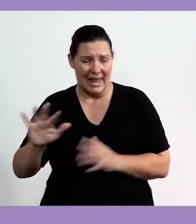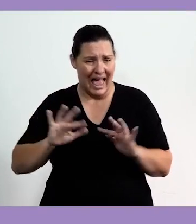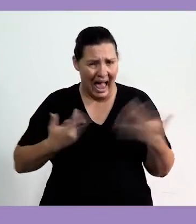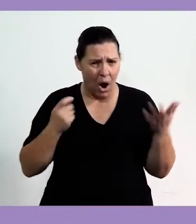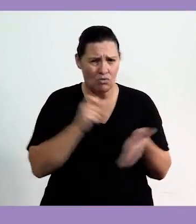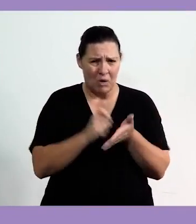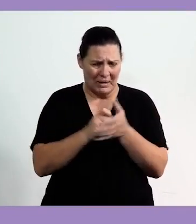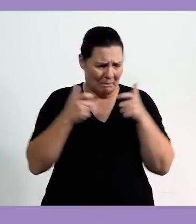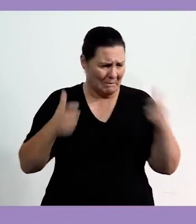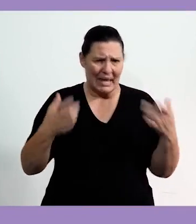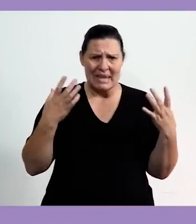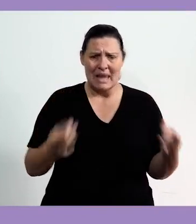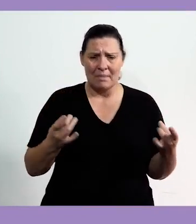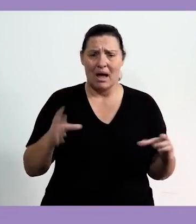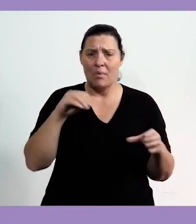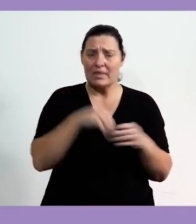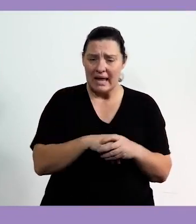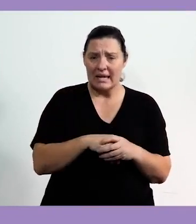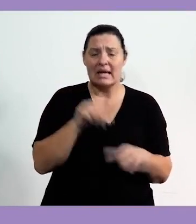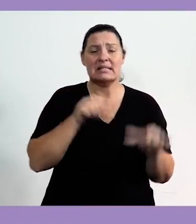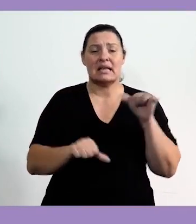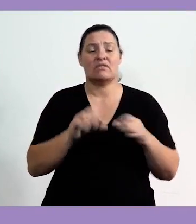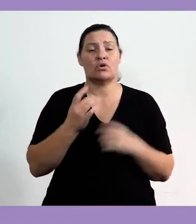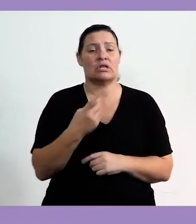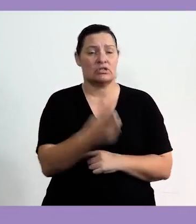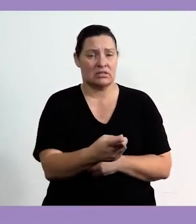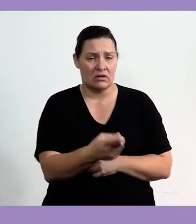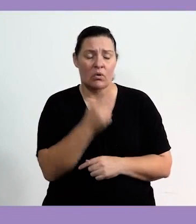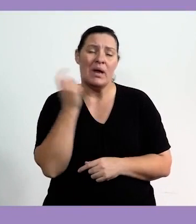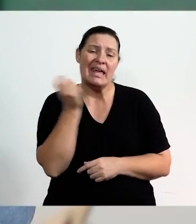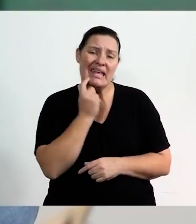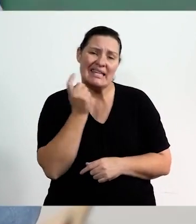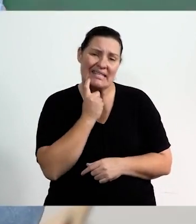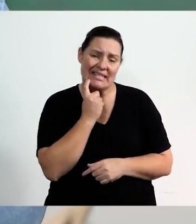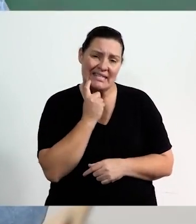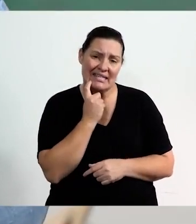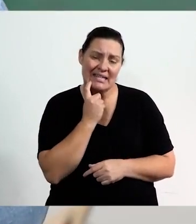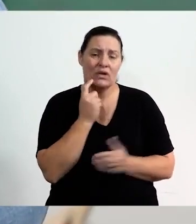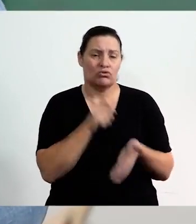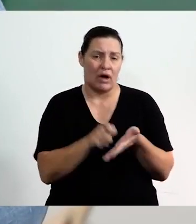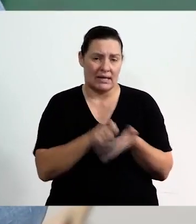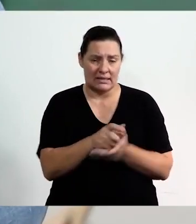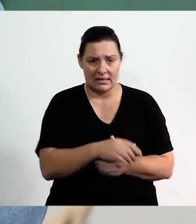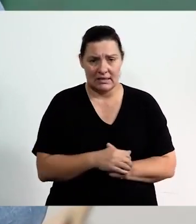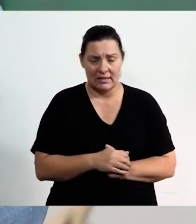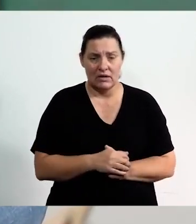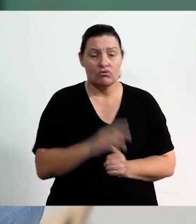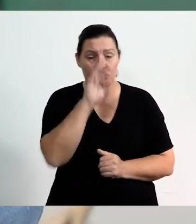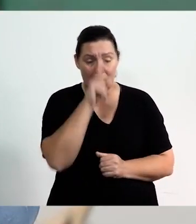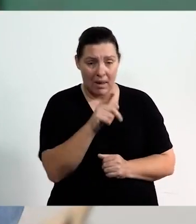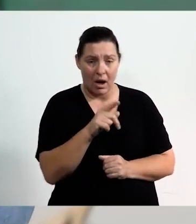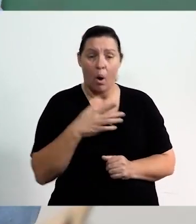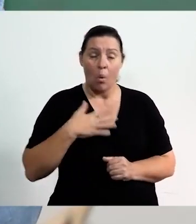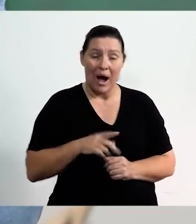34,210,000,000. And how can we write that big number in scientific notation so that it's easier for us to